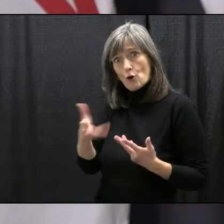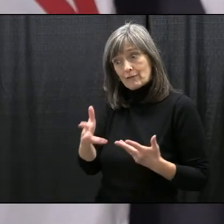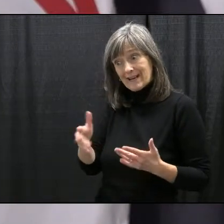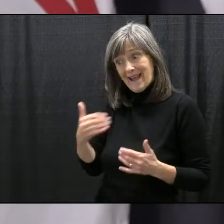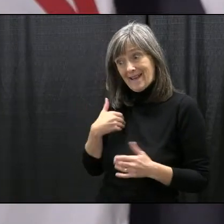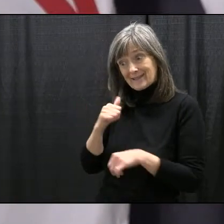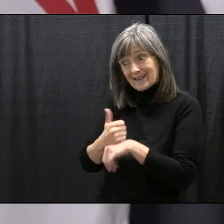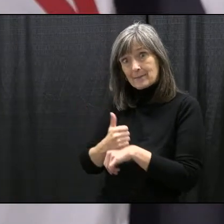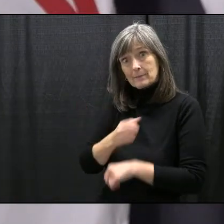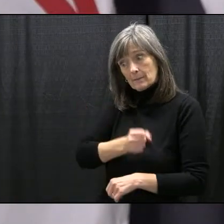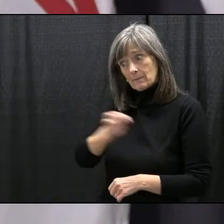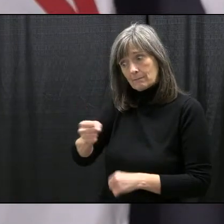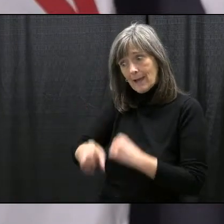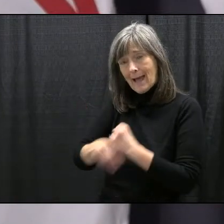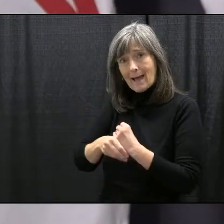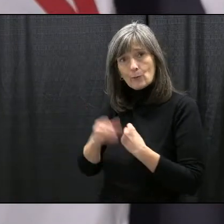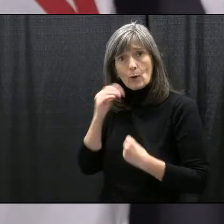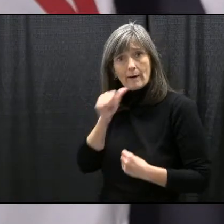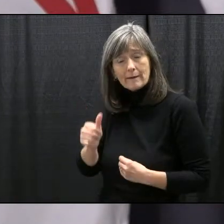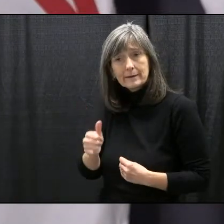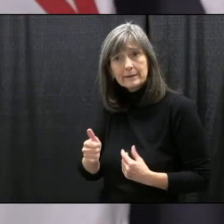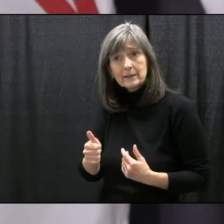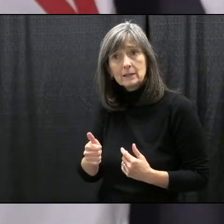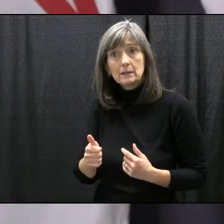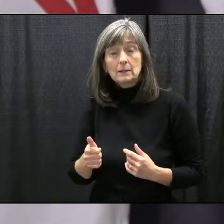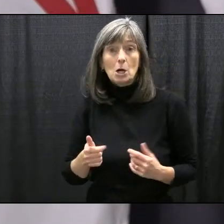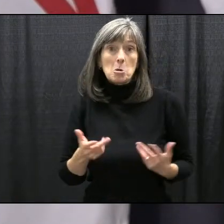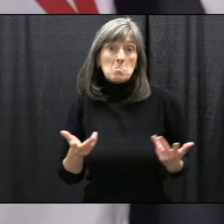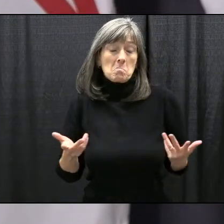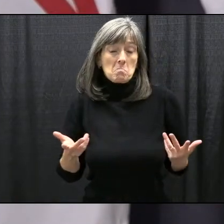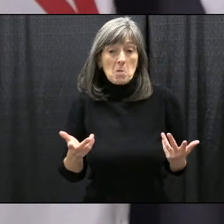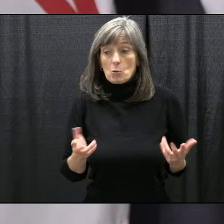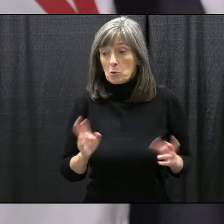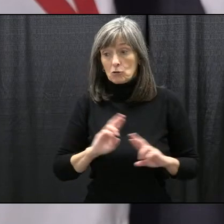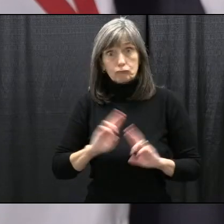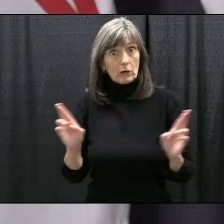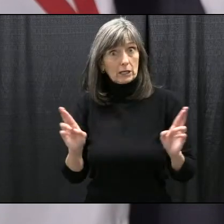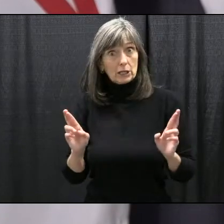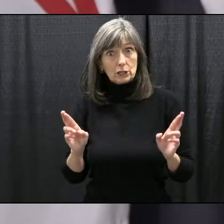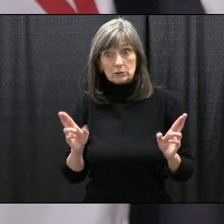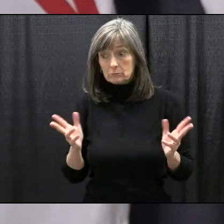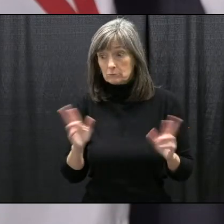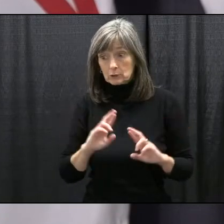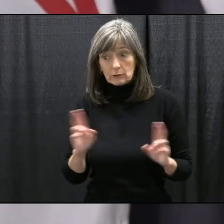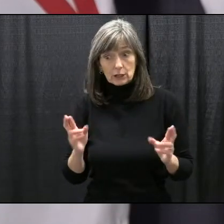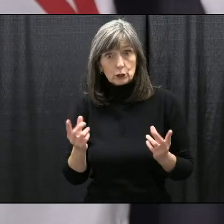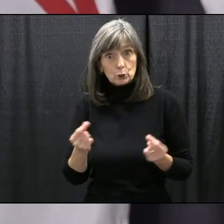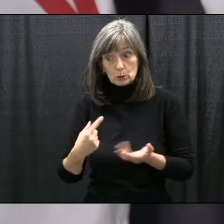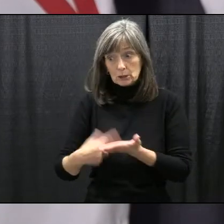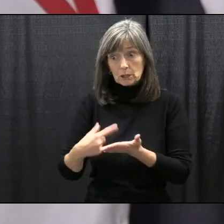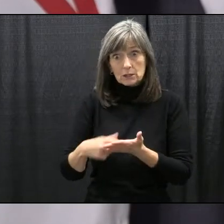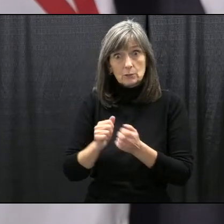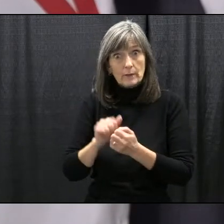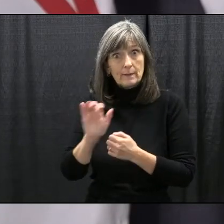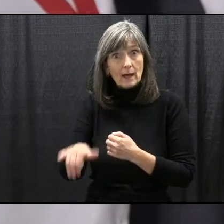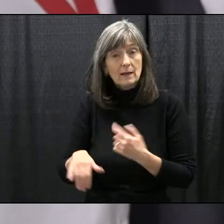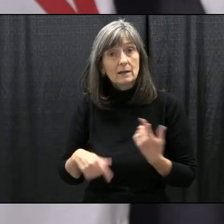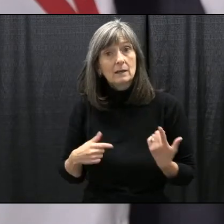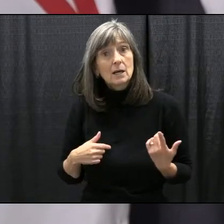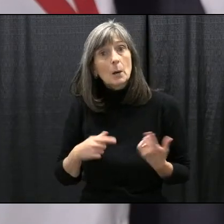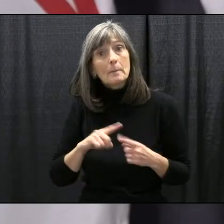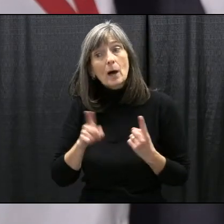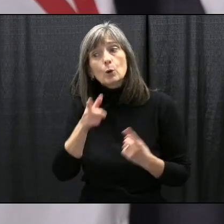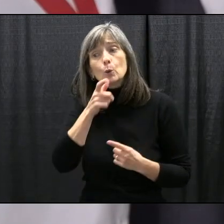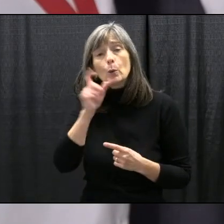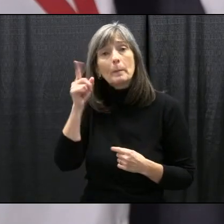we're perfectly ready to entertain that suggestion. I think the challenges are around, who the